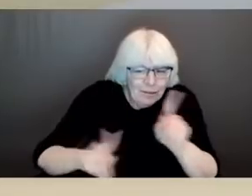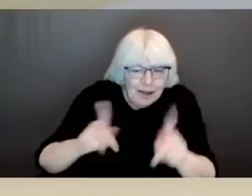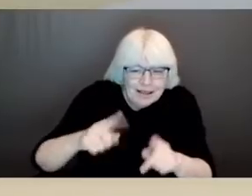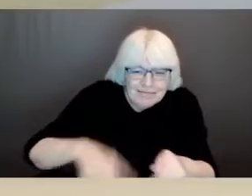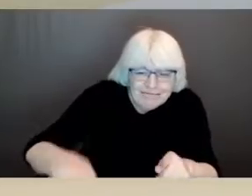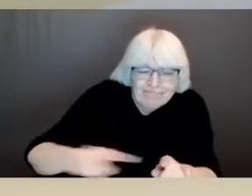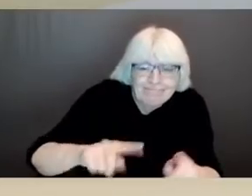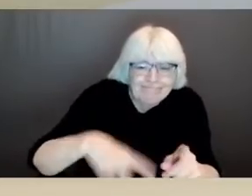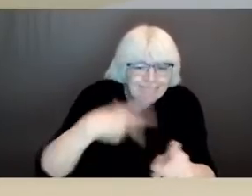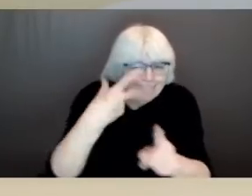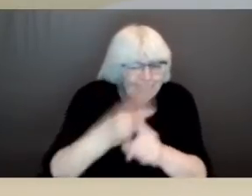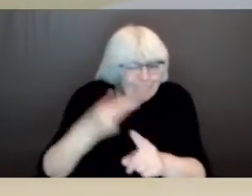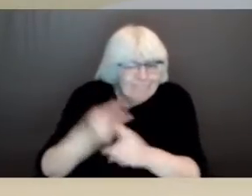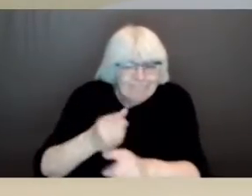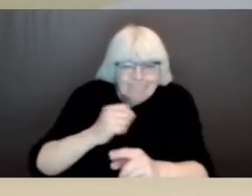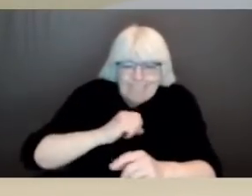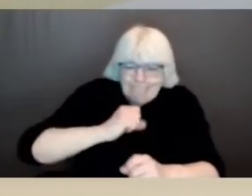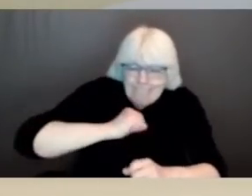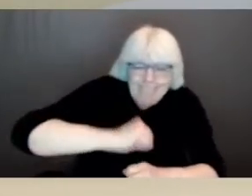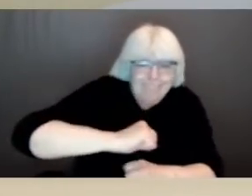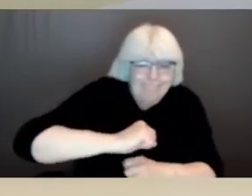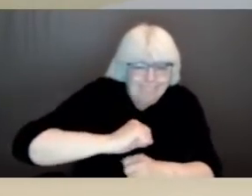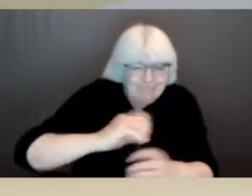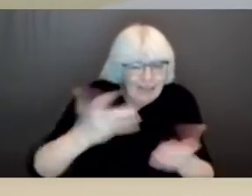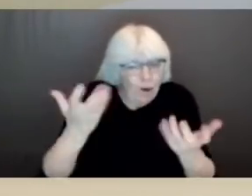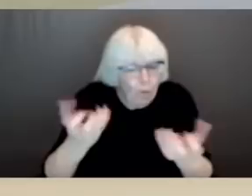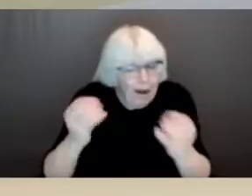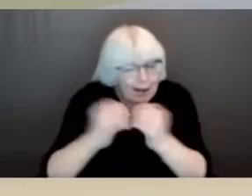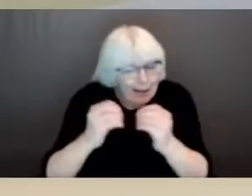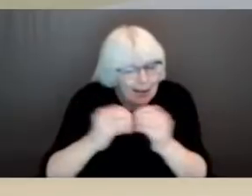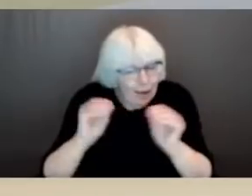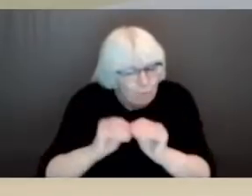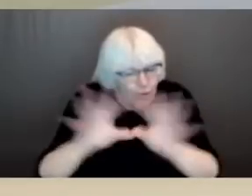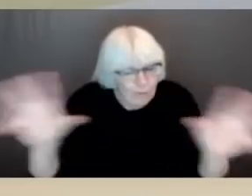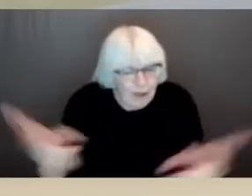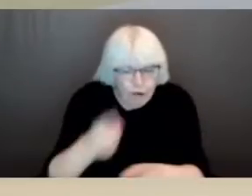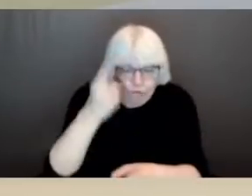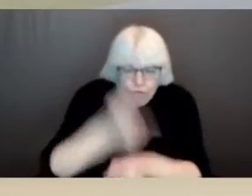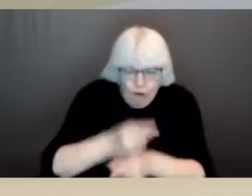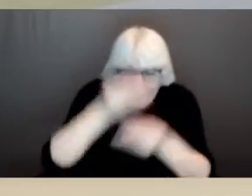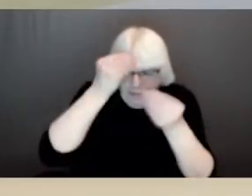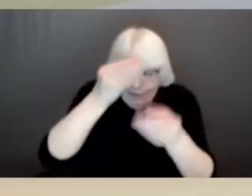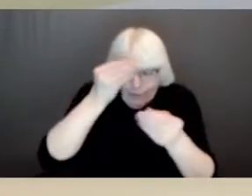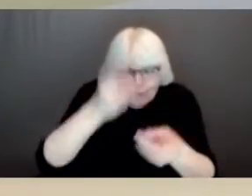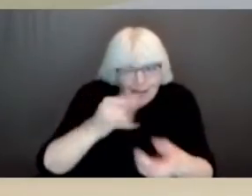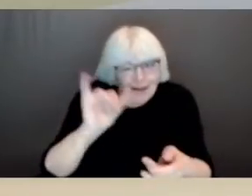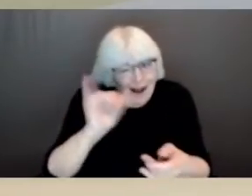right information on the website. It's been a range of those